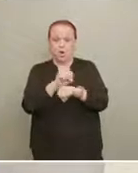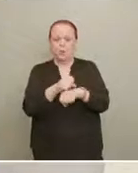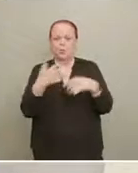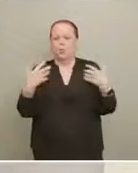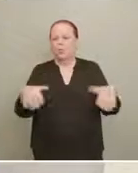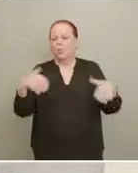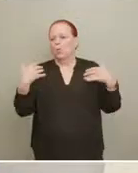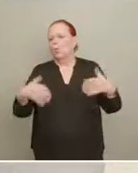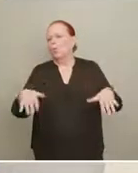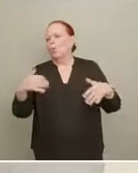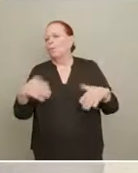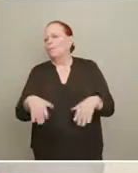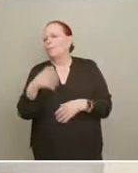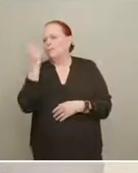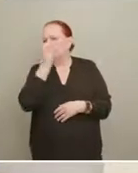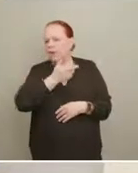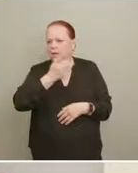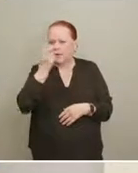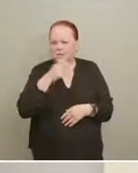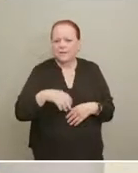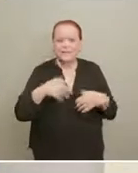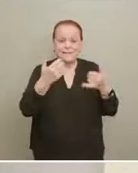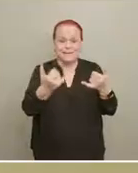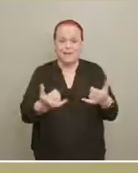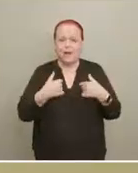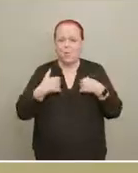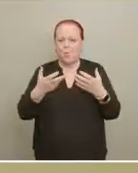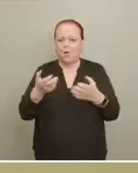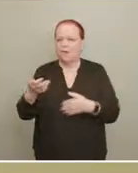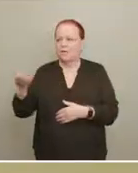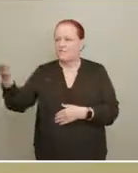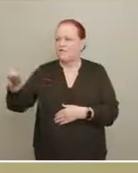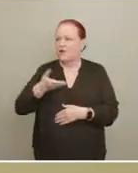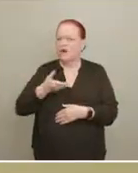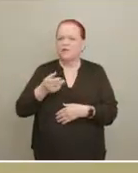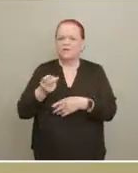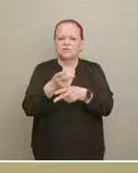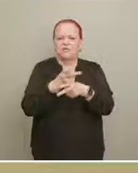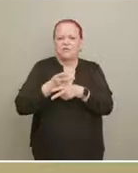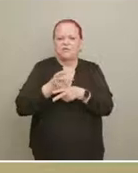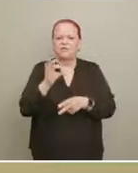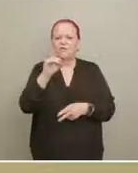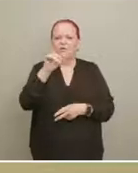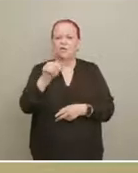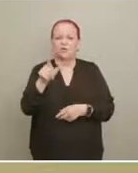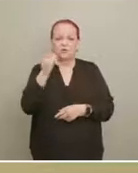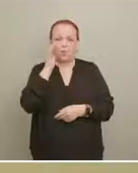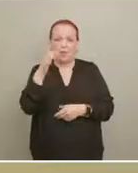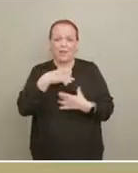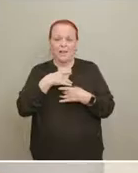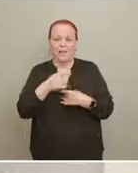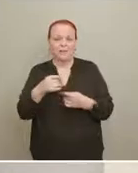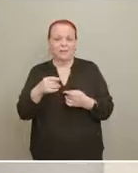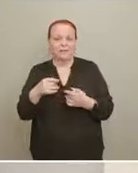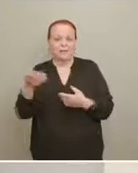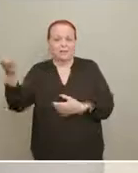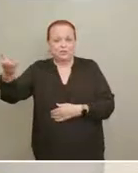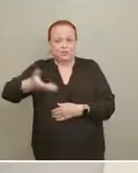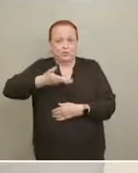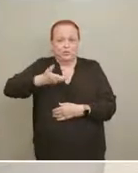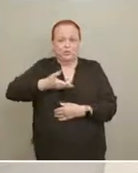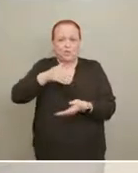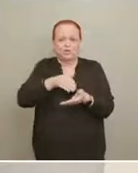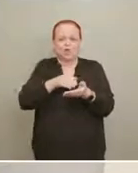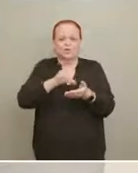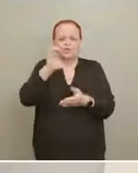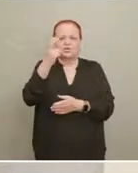Yeah. So at this time, I would invite Supervisor Foley if she would like to introduce Dr. Chow. Great. Well, we